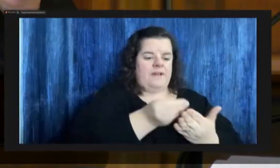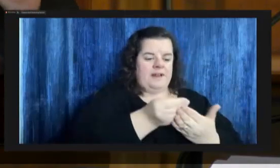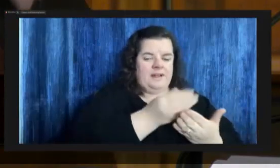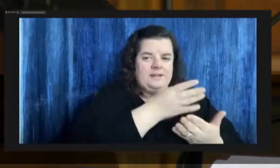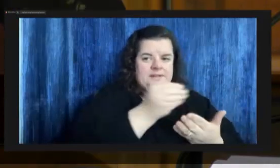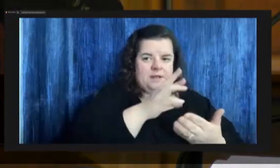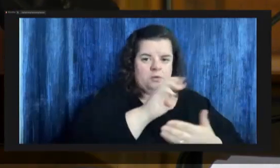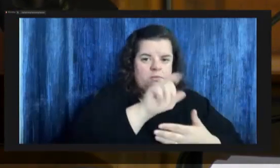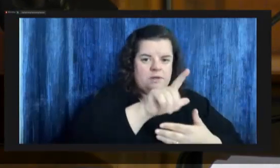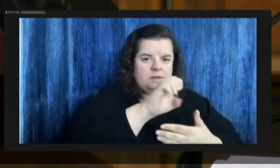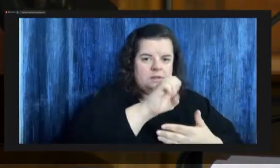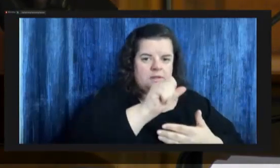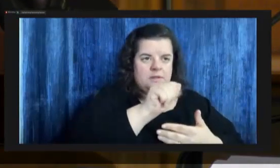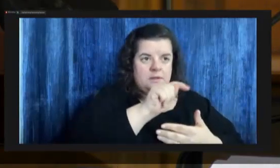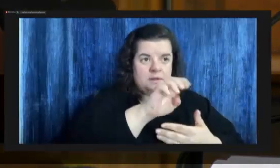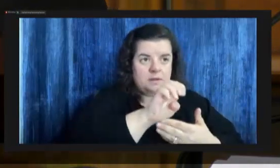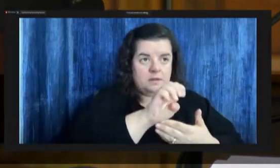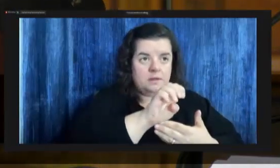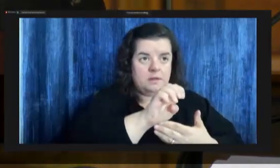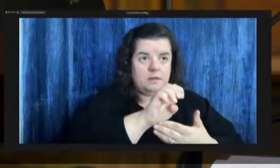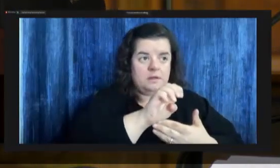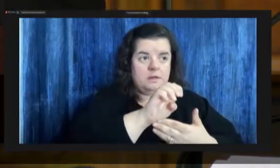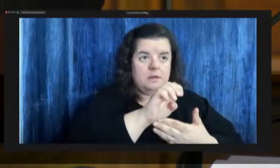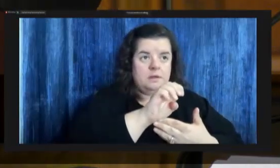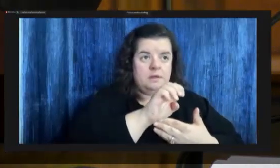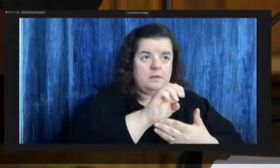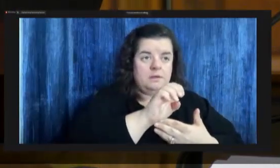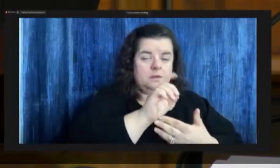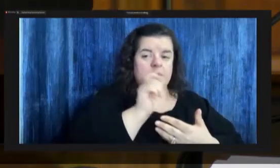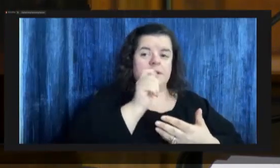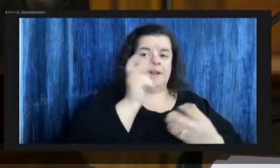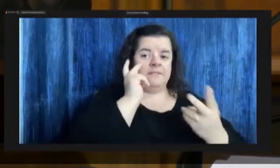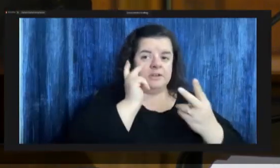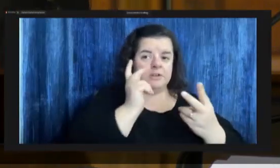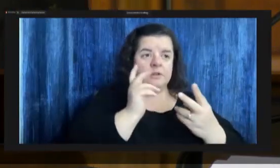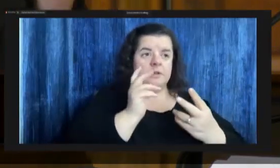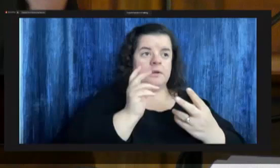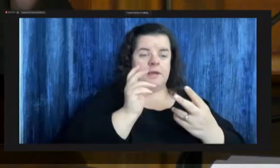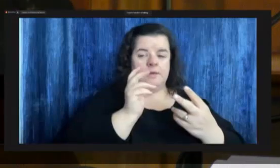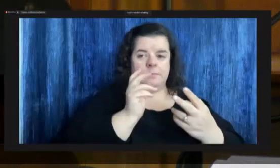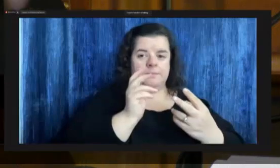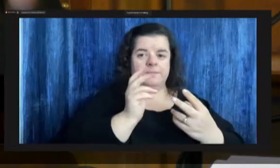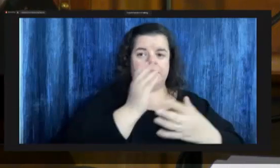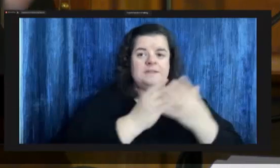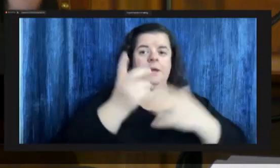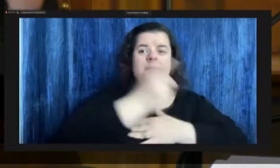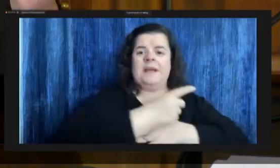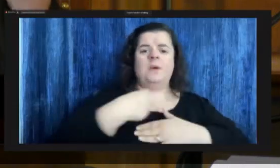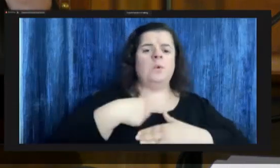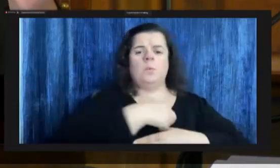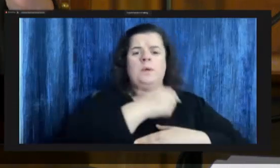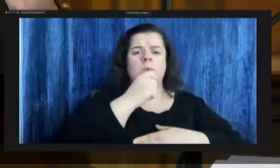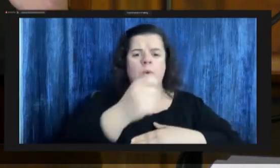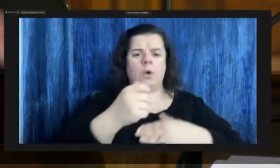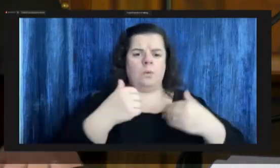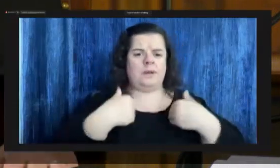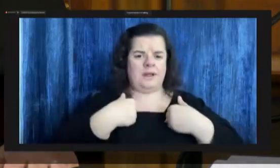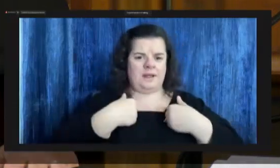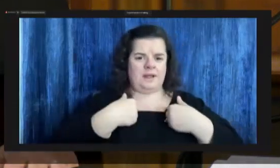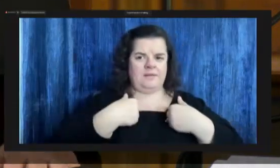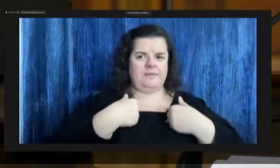So I'm just gonna leave it there. That vision that someday we may not have this huge problem hanging over our